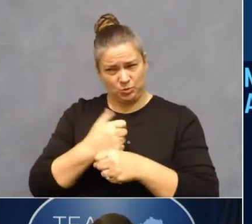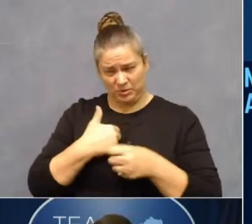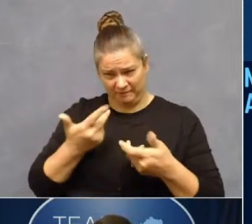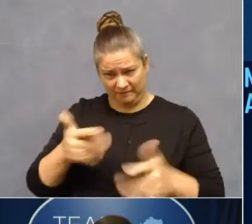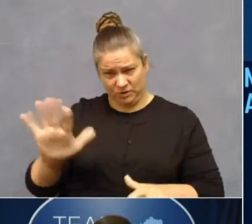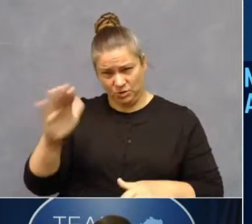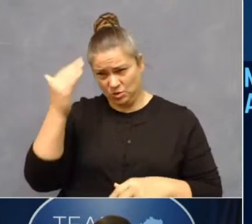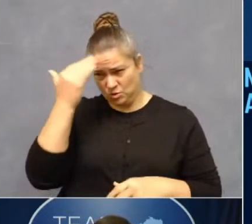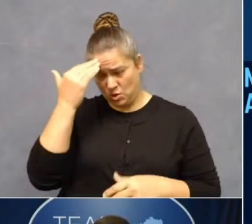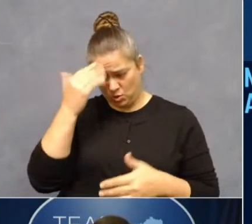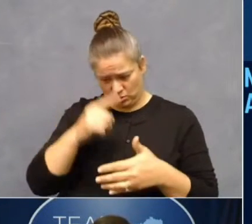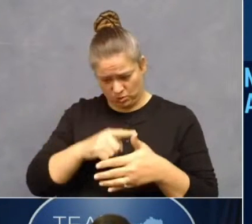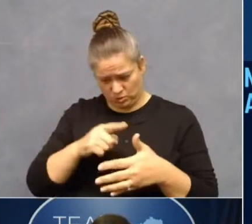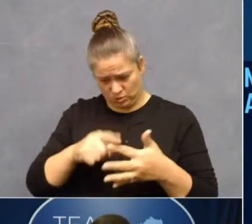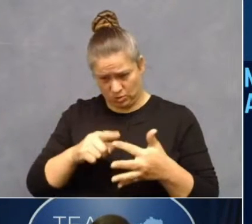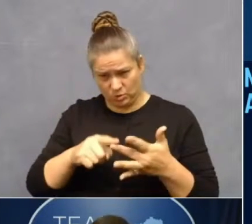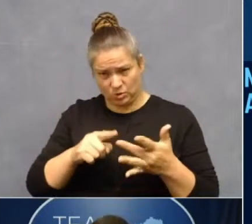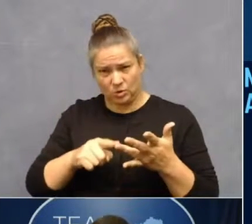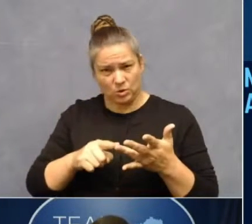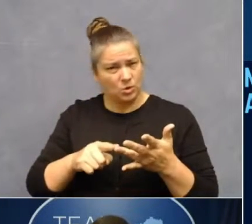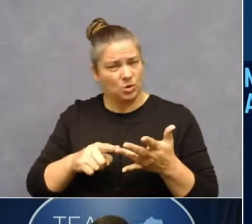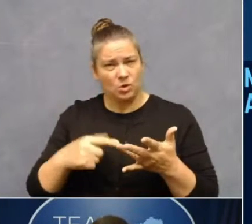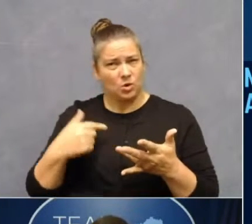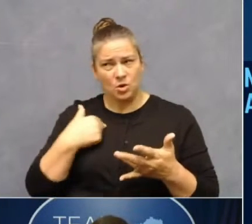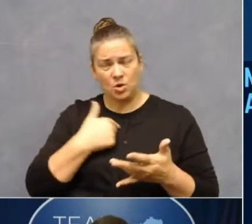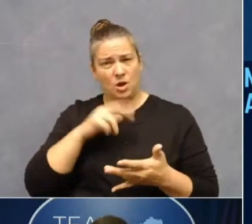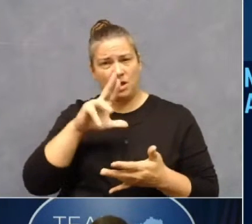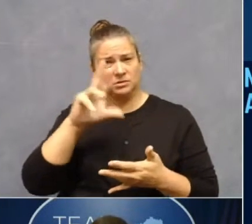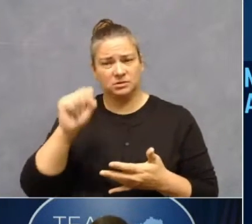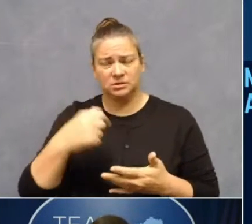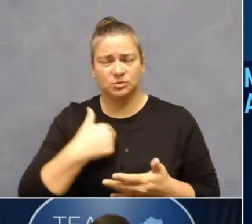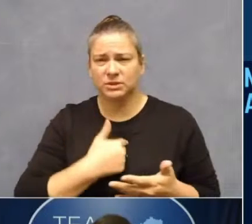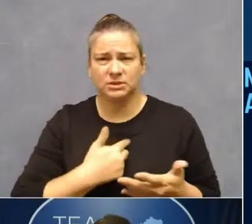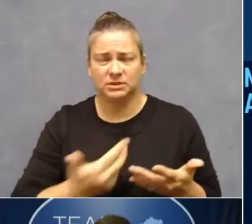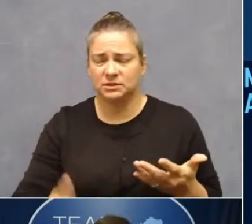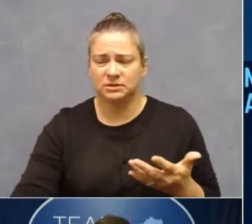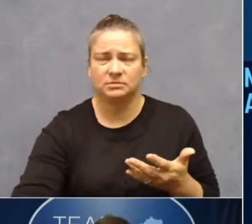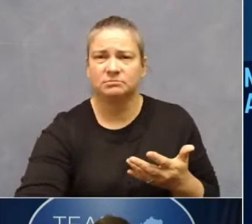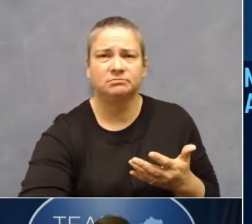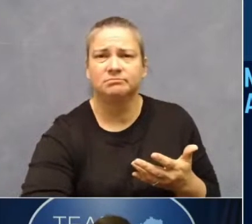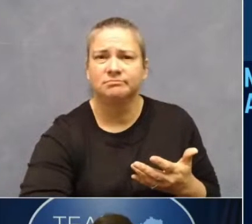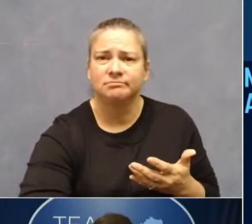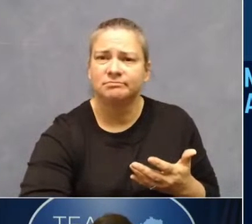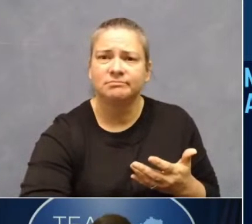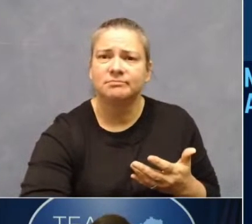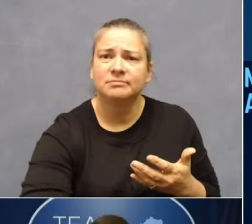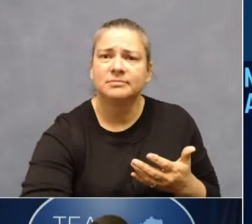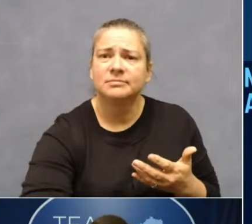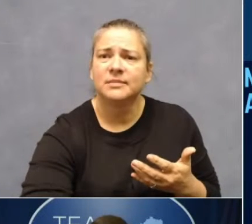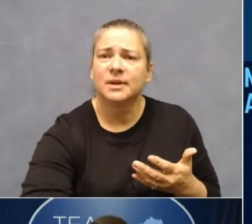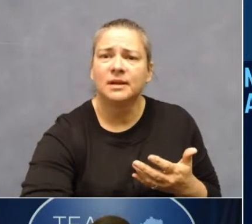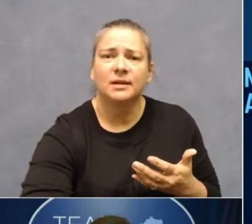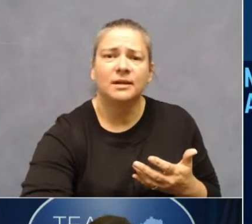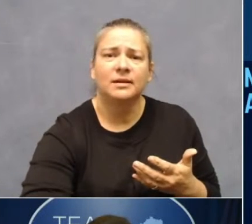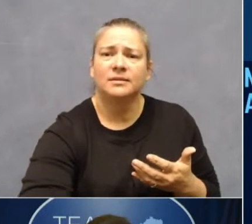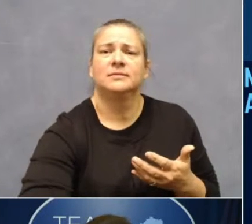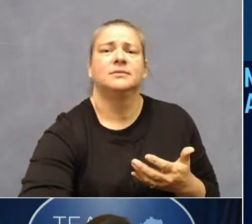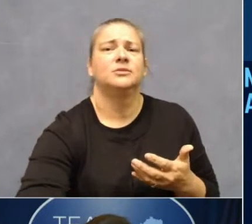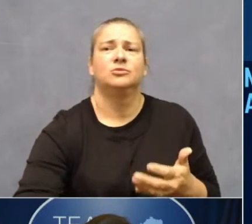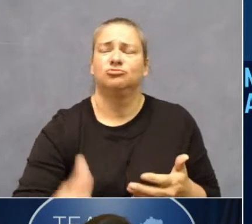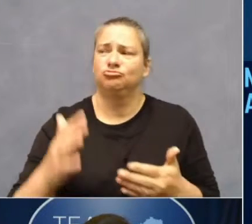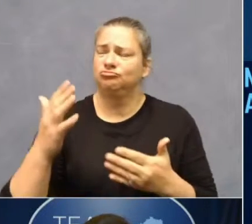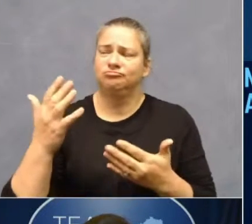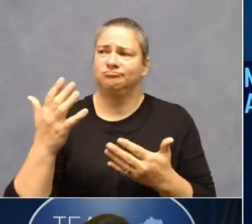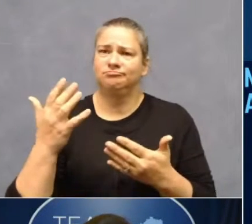with being, I think, the most advanced nation in this world, that we are suffering losses on